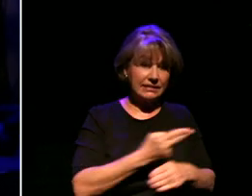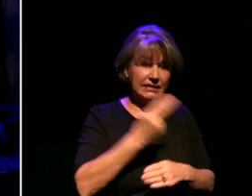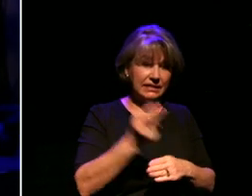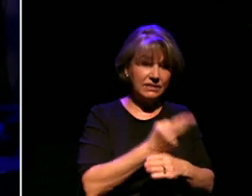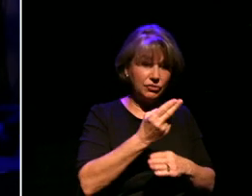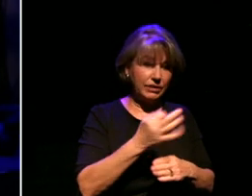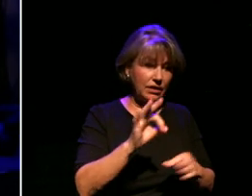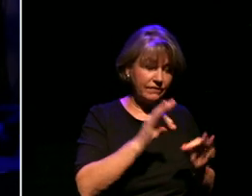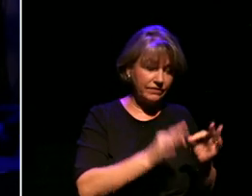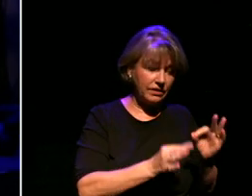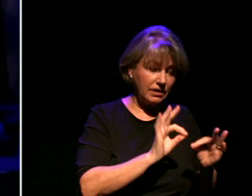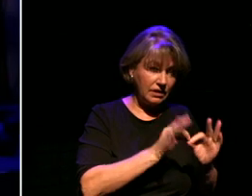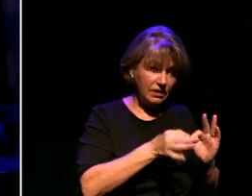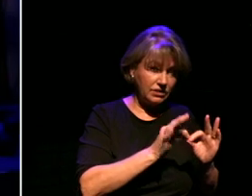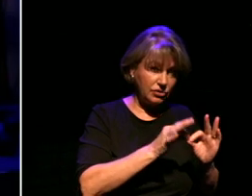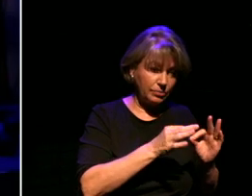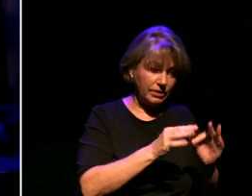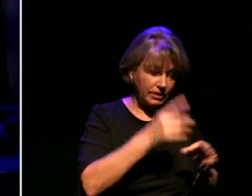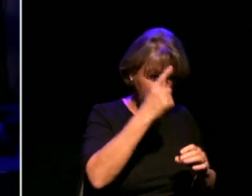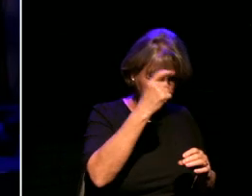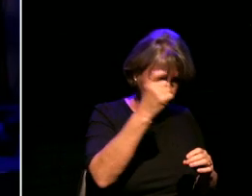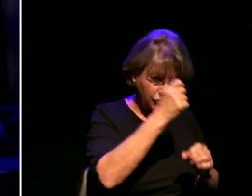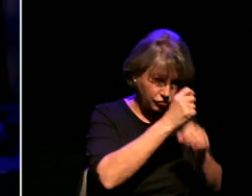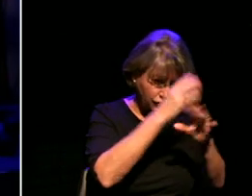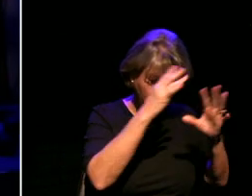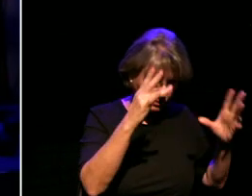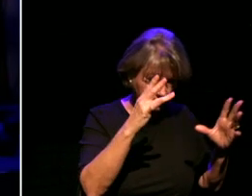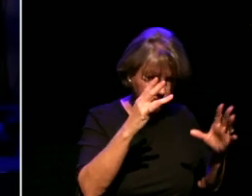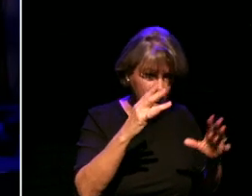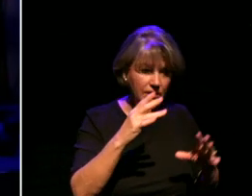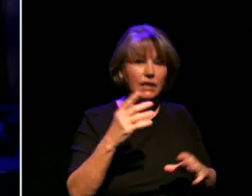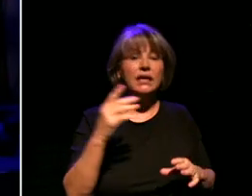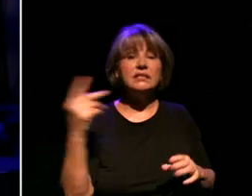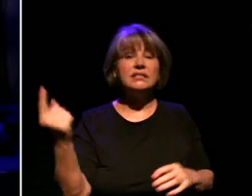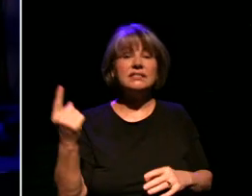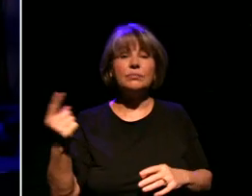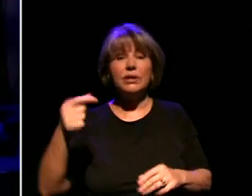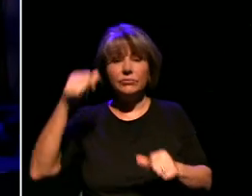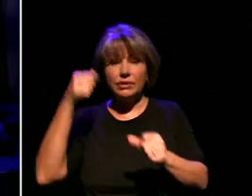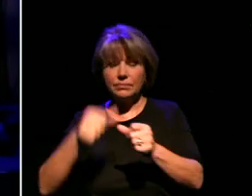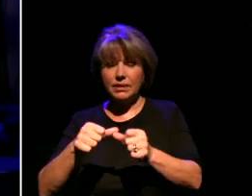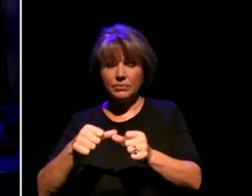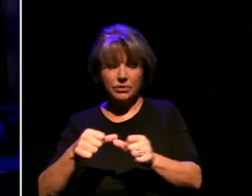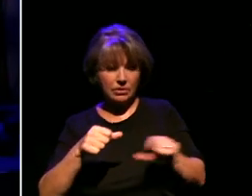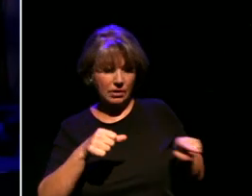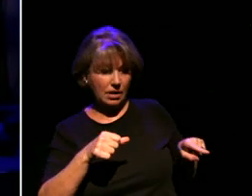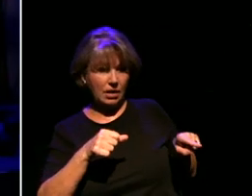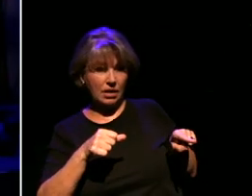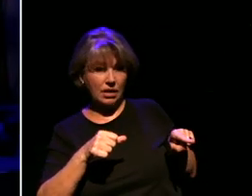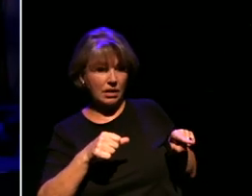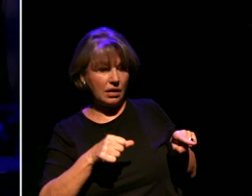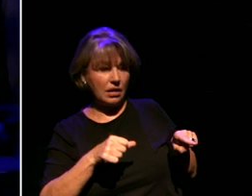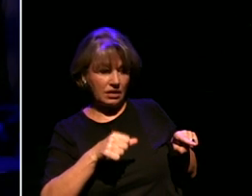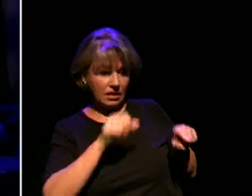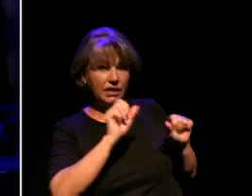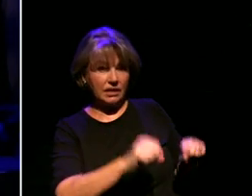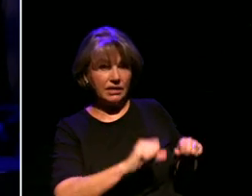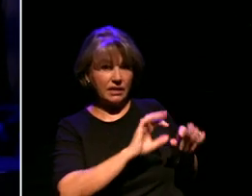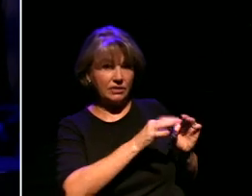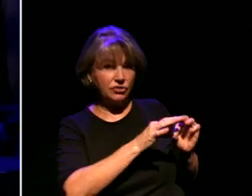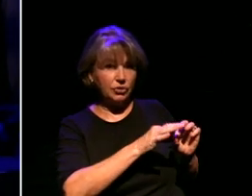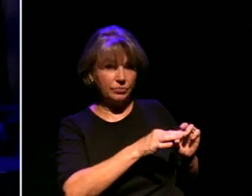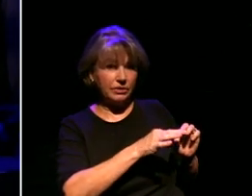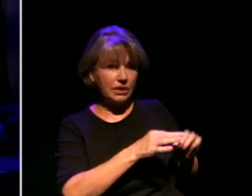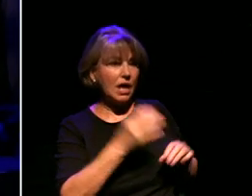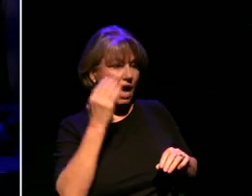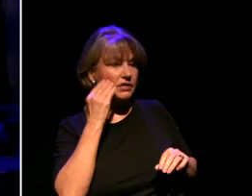And one of Pharaoh's courts remembers how many years before Joseph interpreted a dream when he was in prison with Joseph. And so he says,